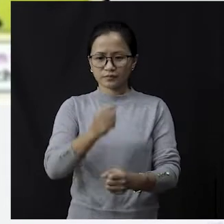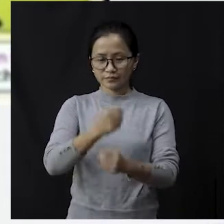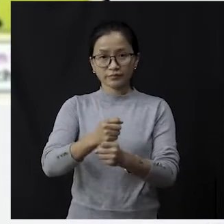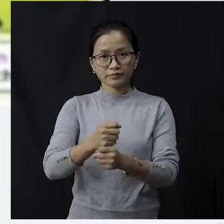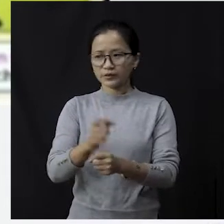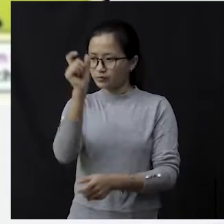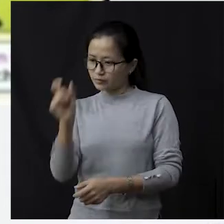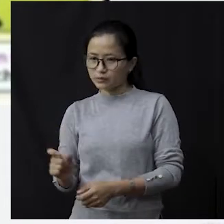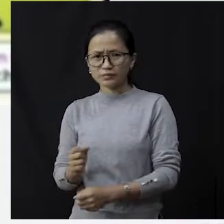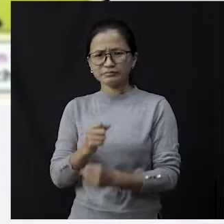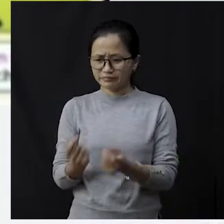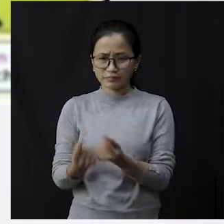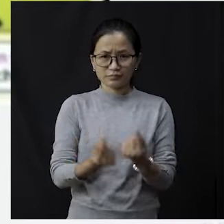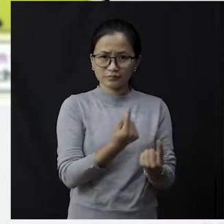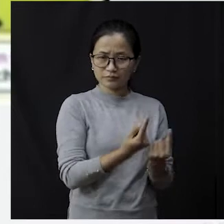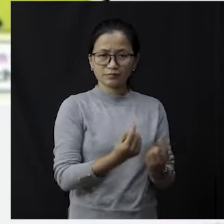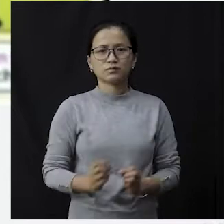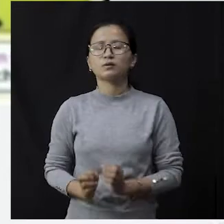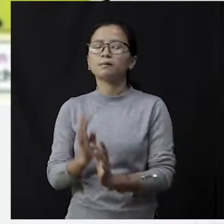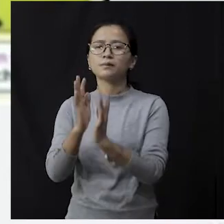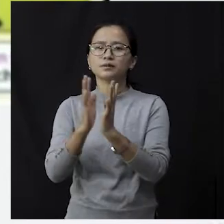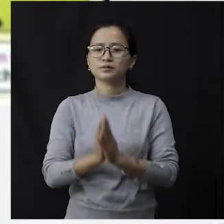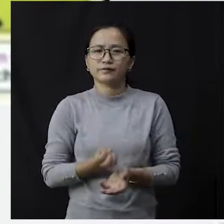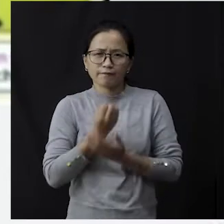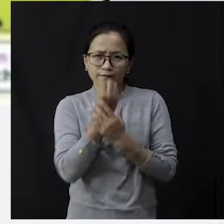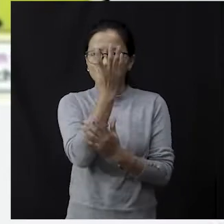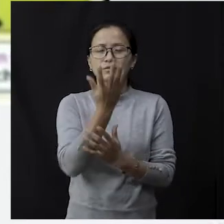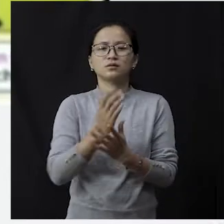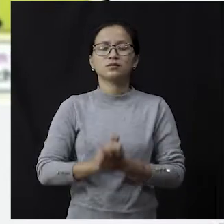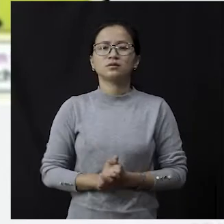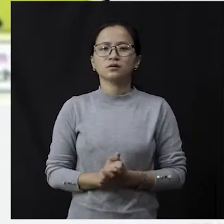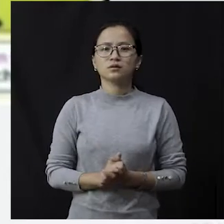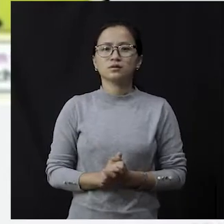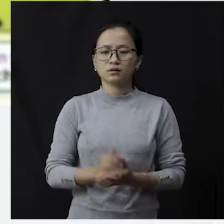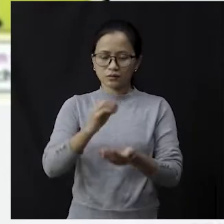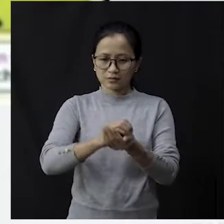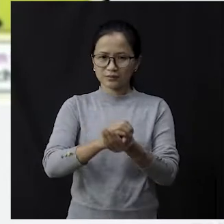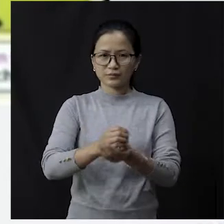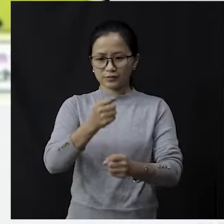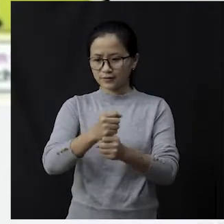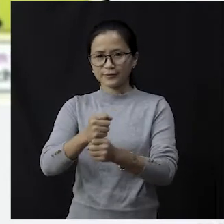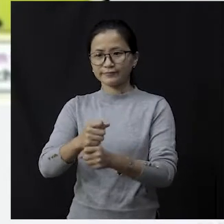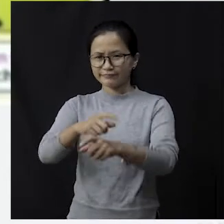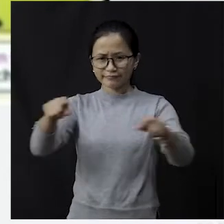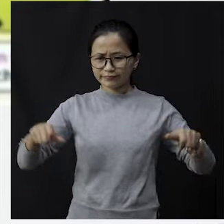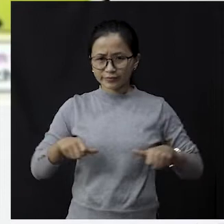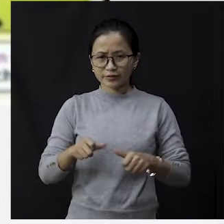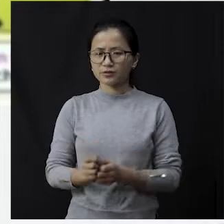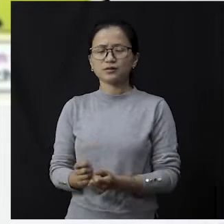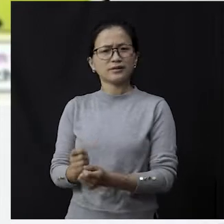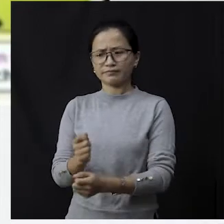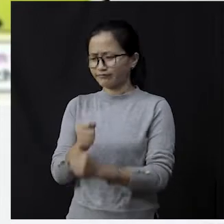gardener in your schools planting the flowers and keeping the garden or taking care